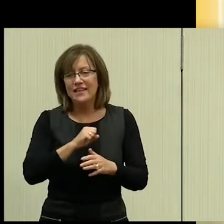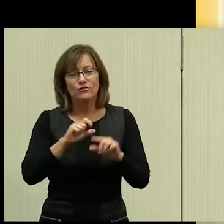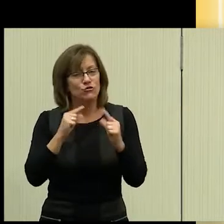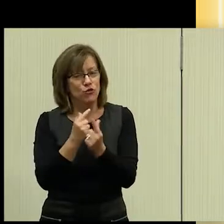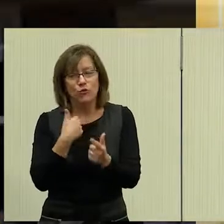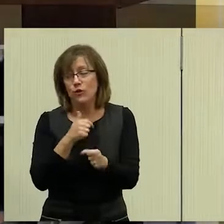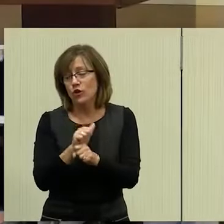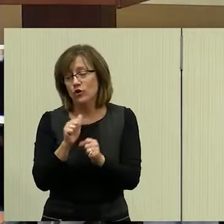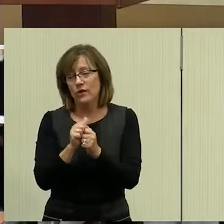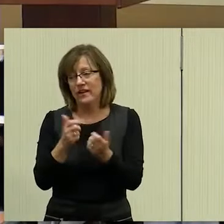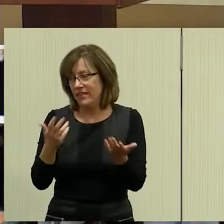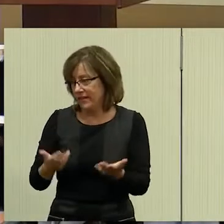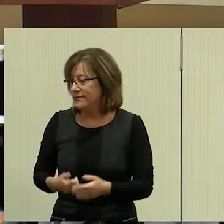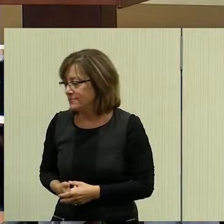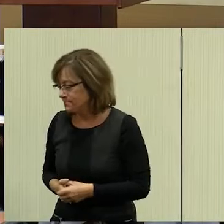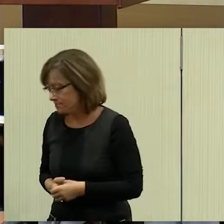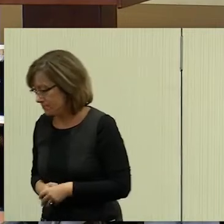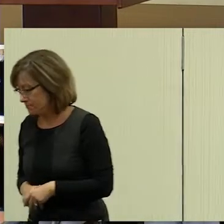with.